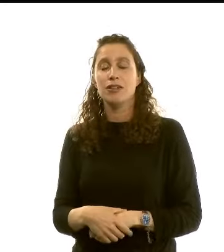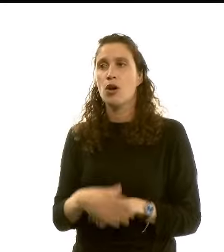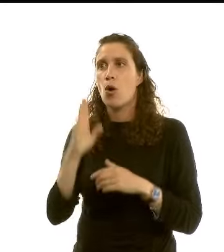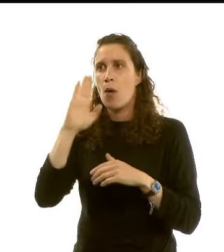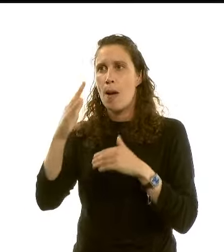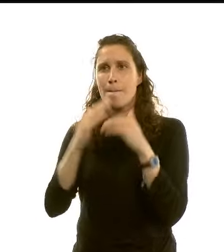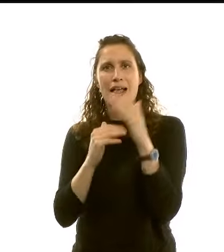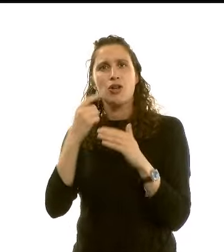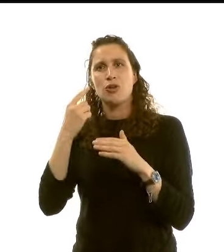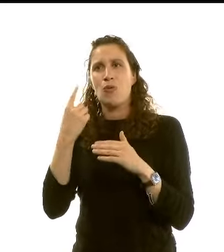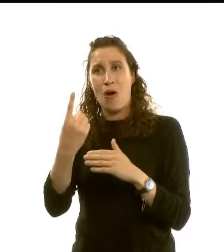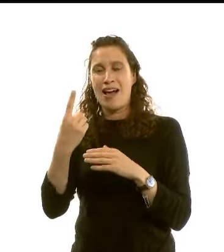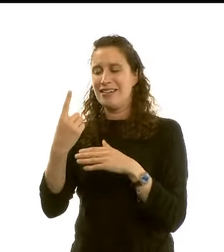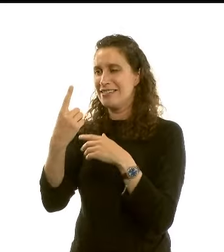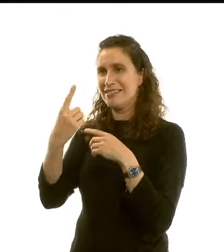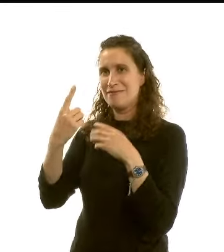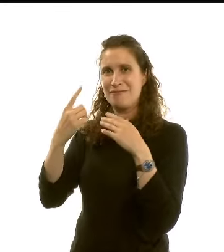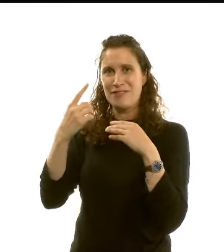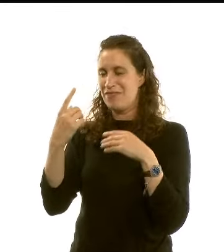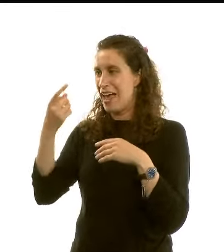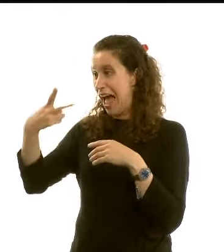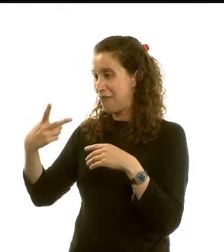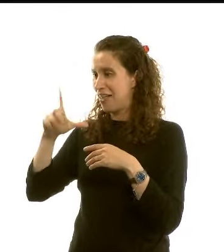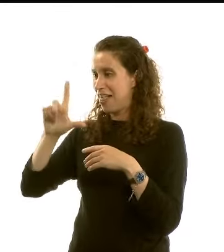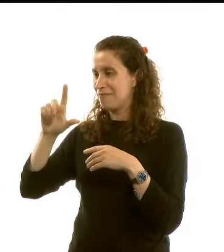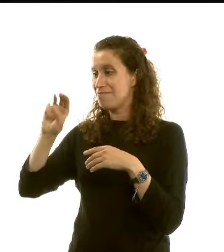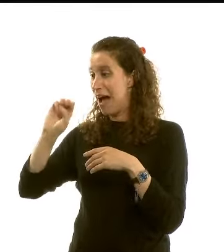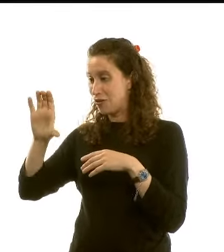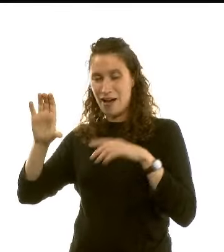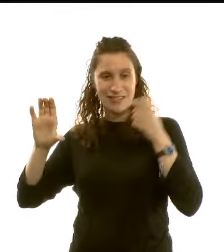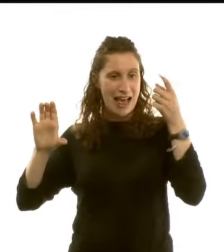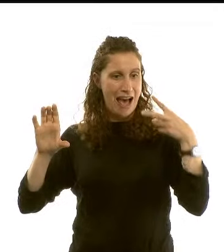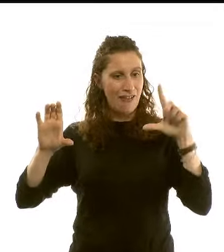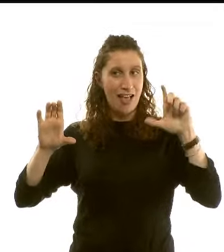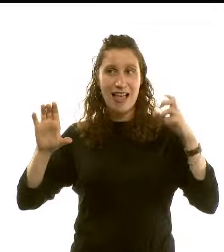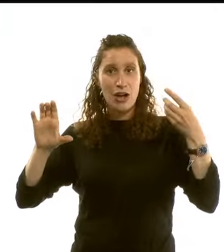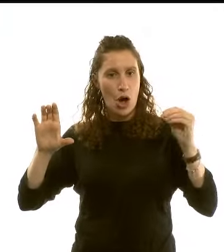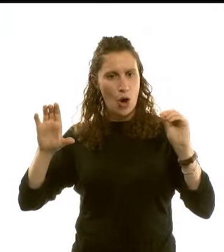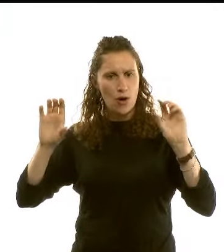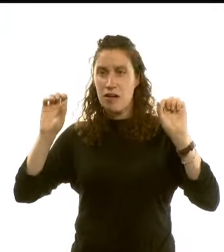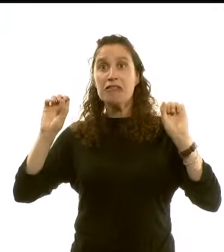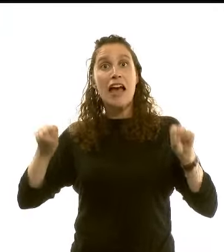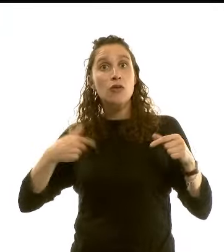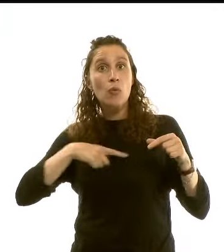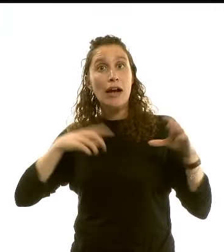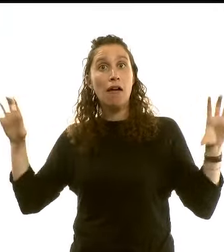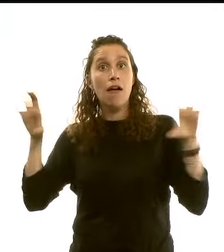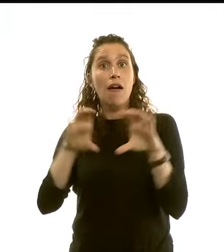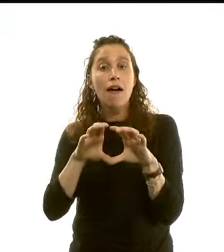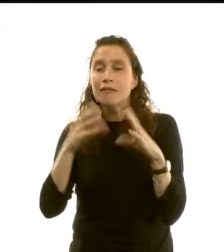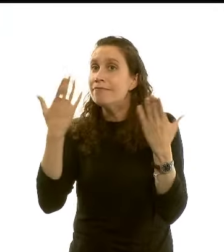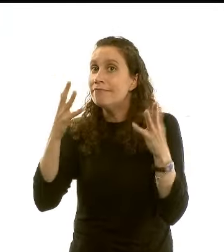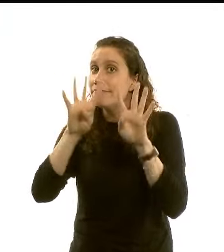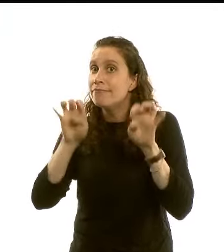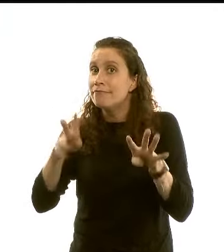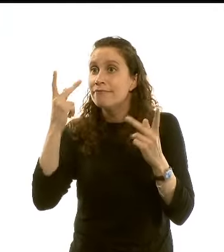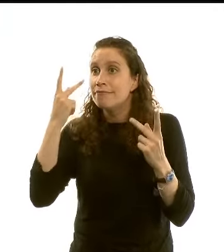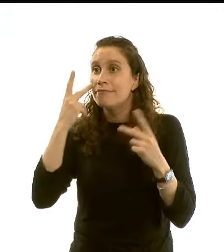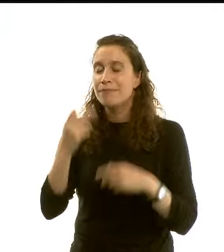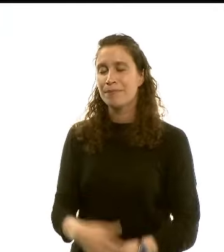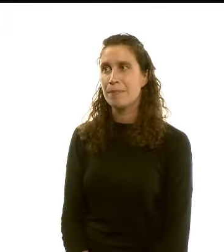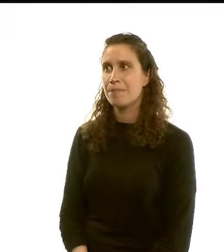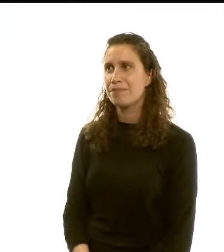half made of Minecraft blocks and half made of Lego bricks. Will we be able to bring these two playgrounds together? We're about to find out. I